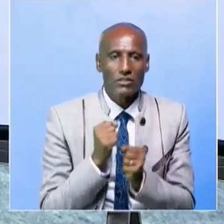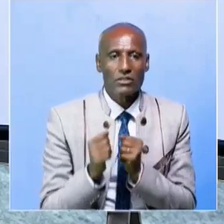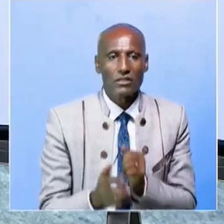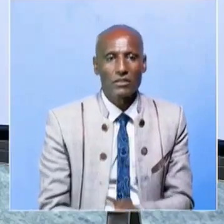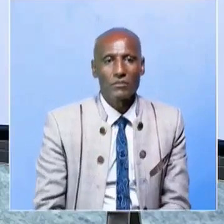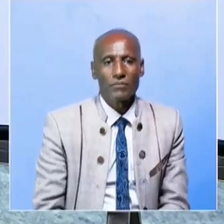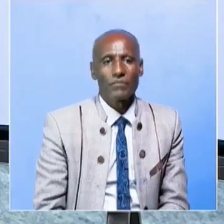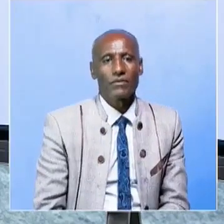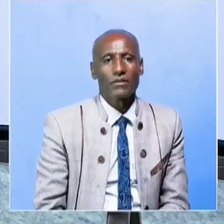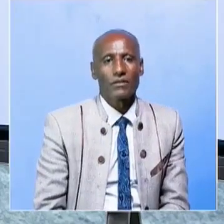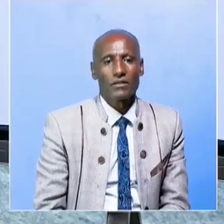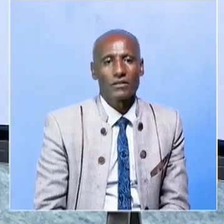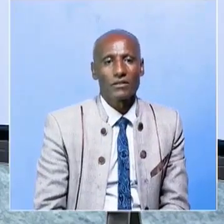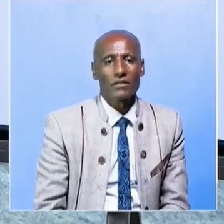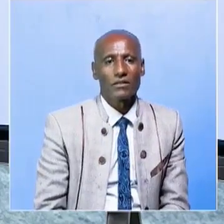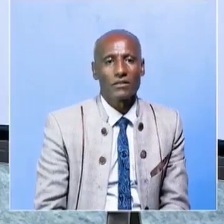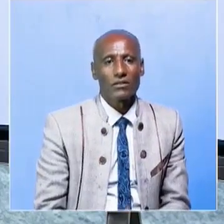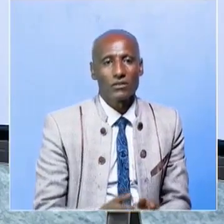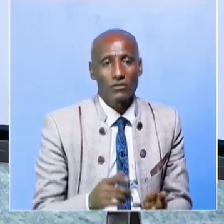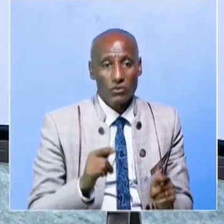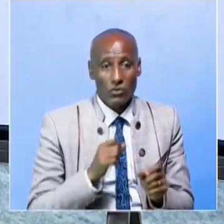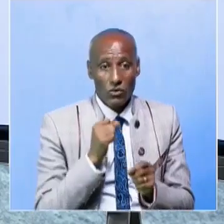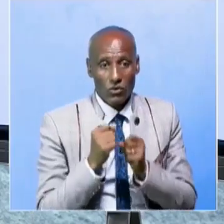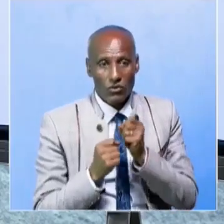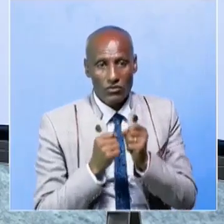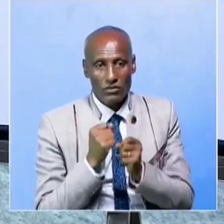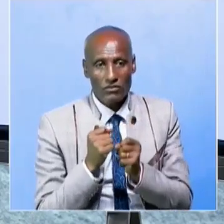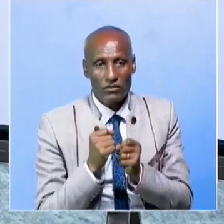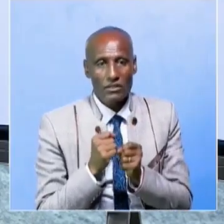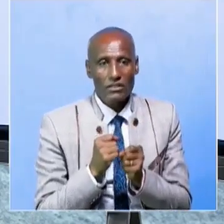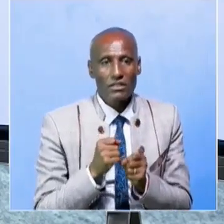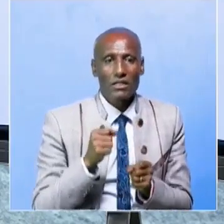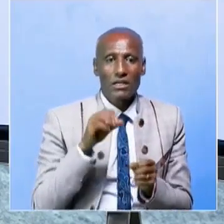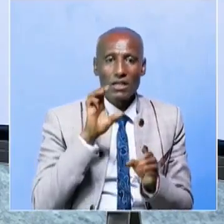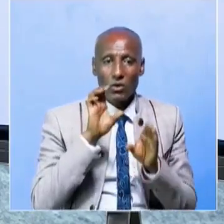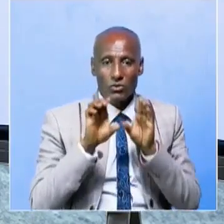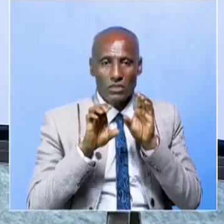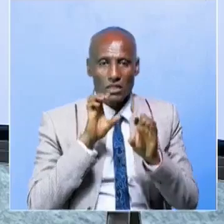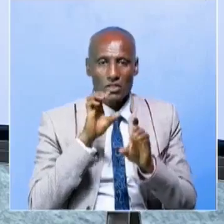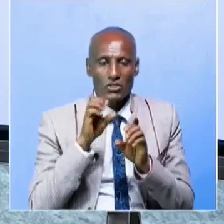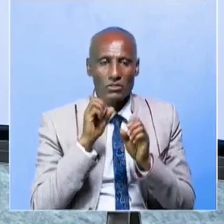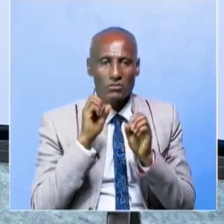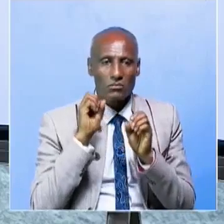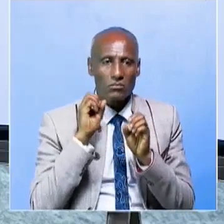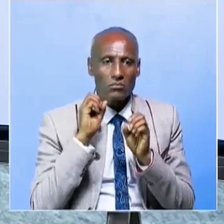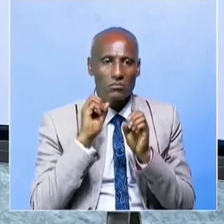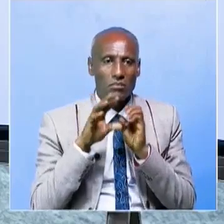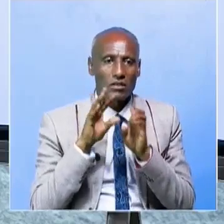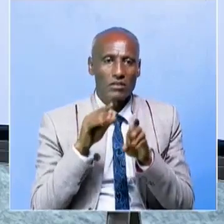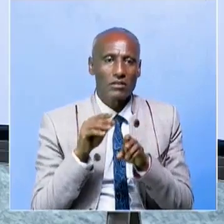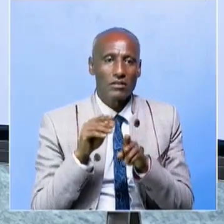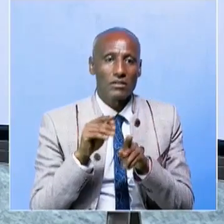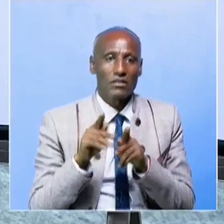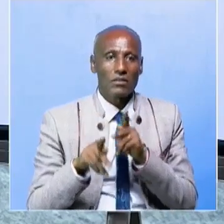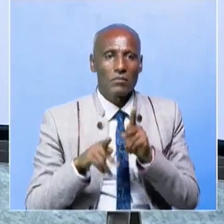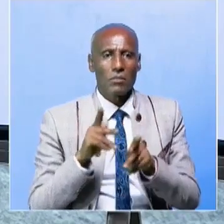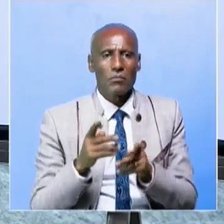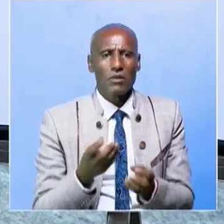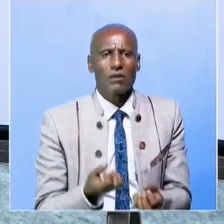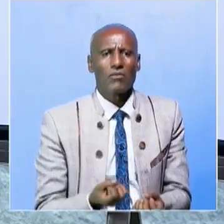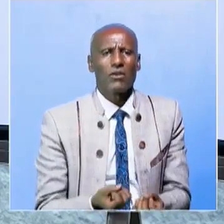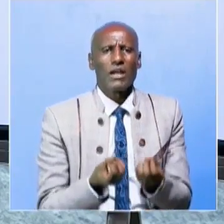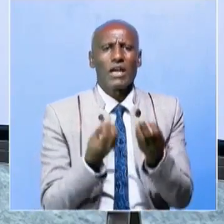people who do fitness consultation to a lot of people. Those people are found a lot